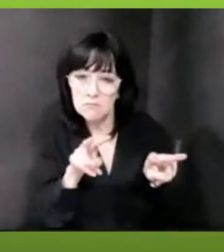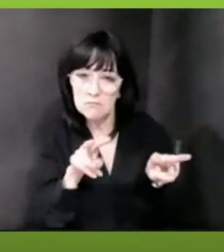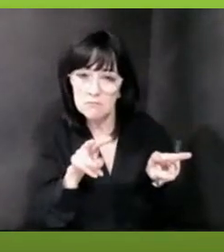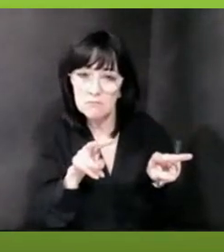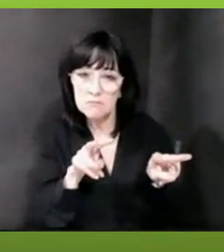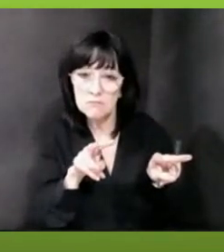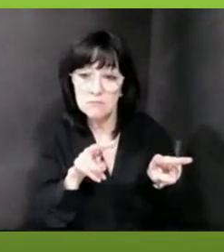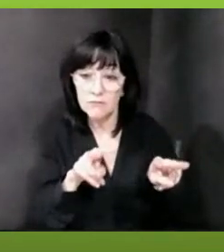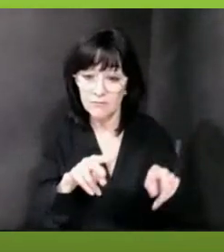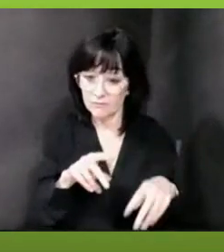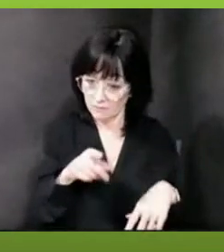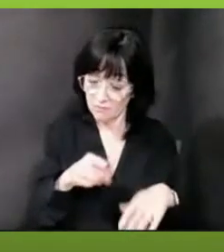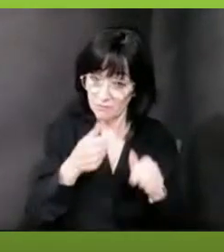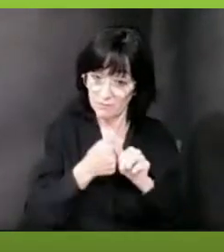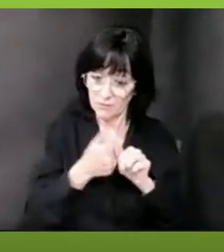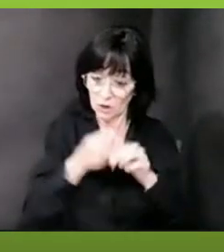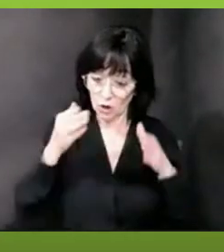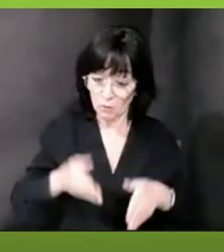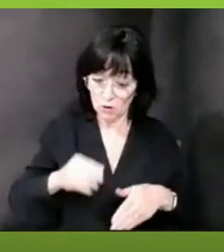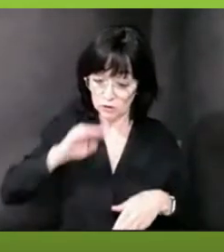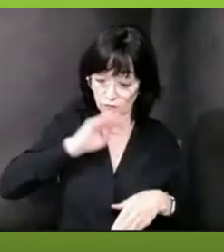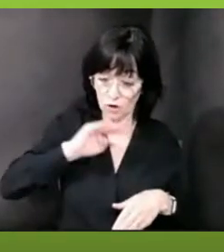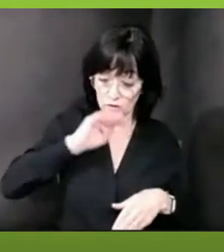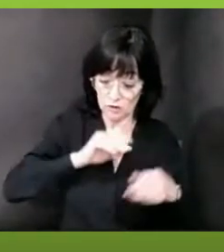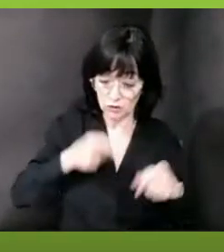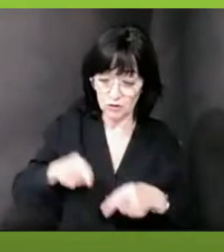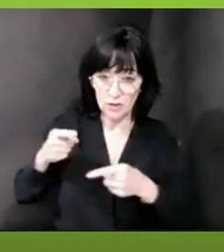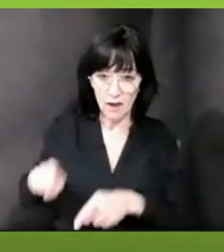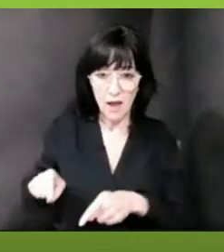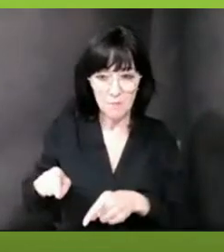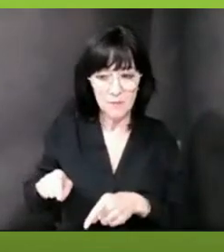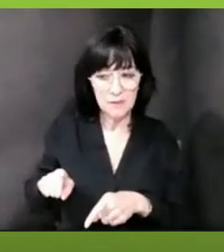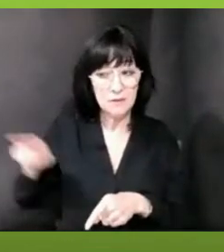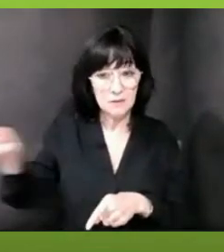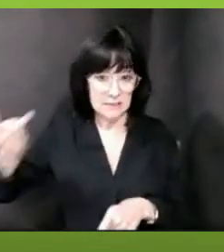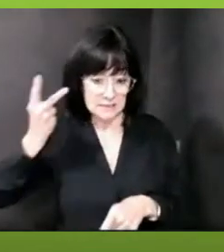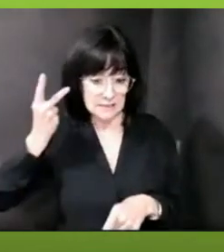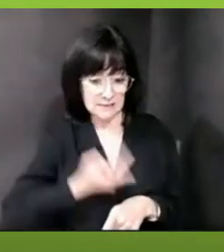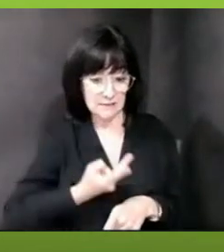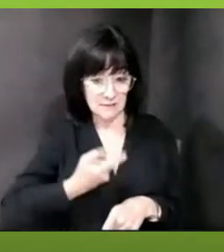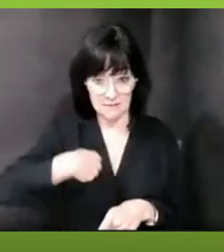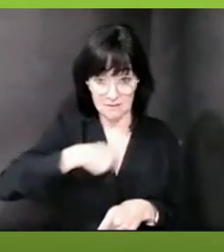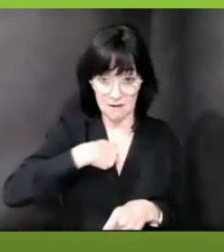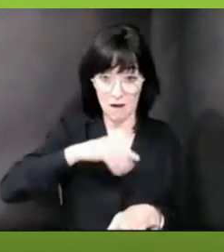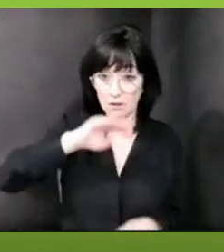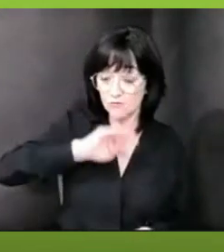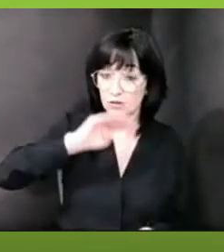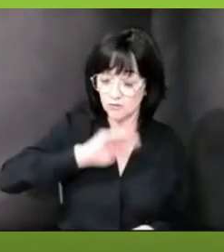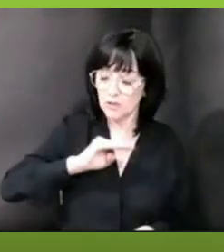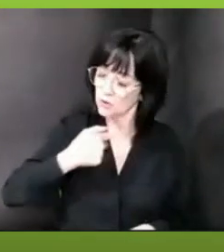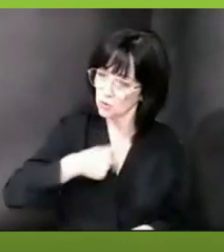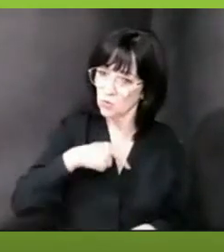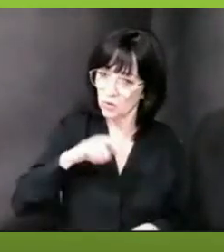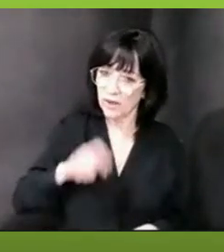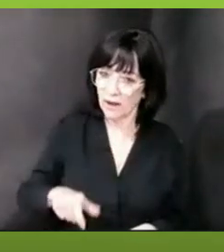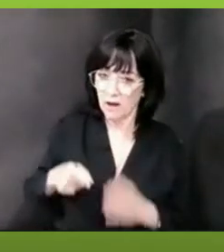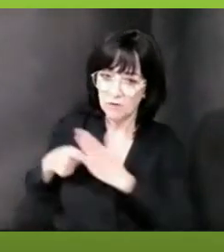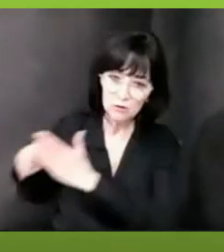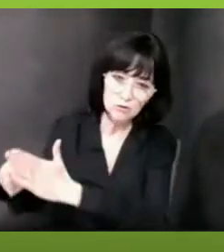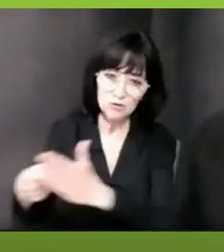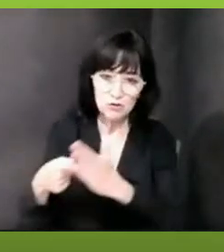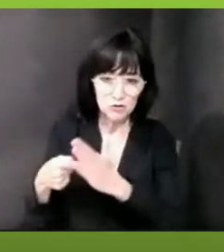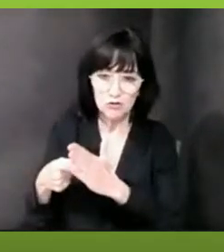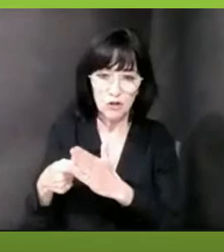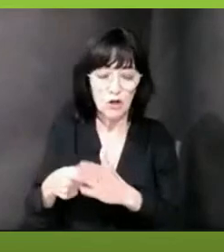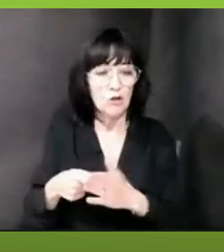get frustration occurs, we have to model to the kids, just like coexisting. It's such a big thing in schools, right? Kids are like, I don't want